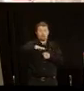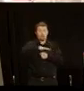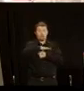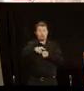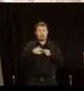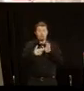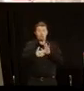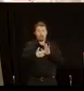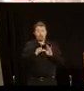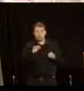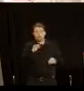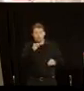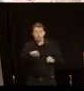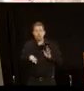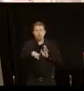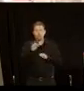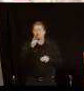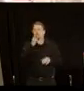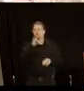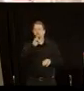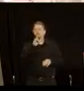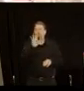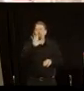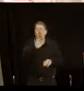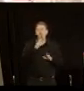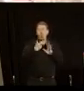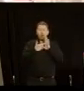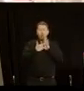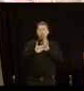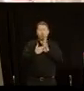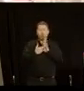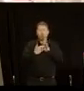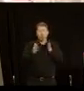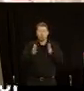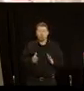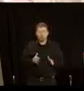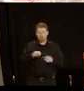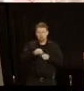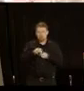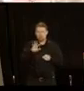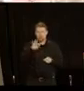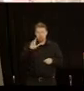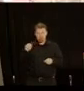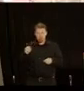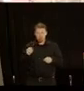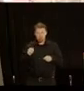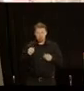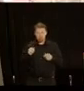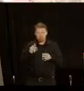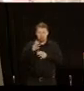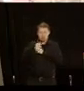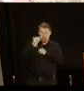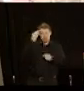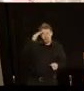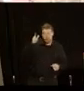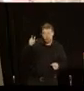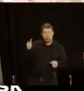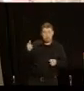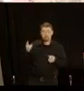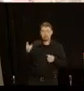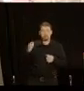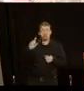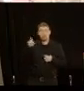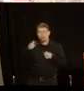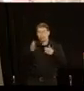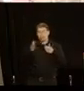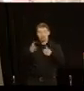out who represents you and ask them to get to know you. The only way we're going to make a change